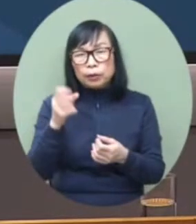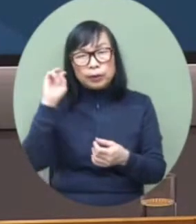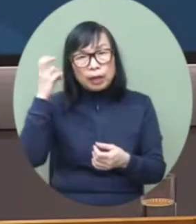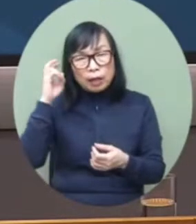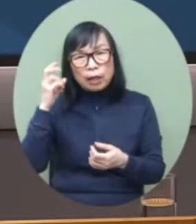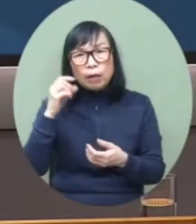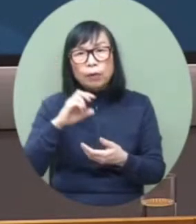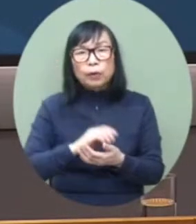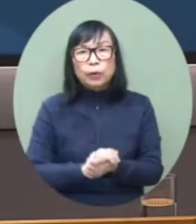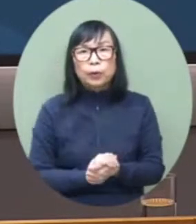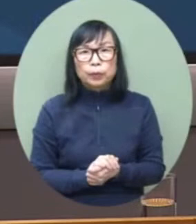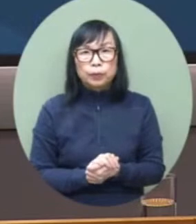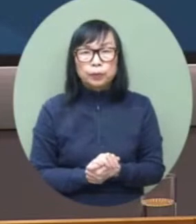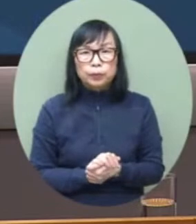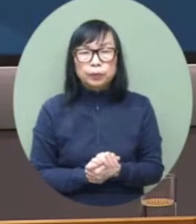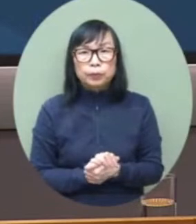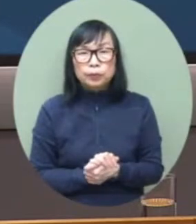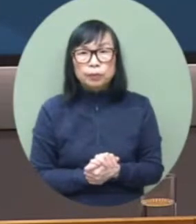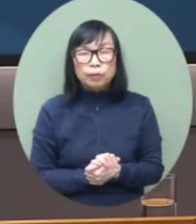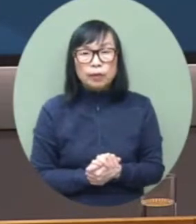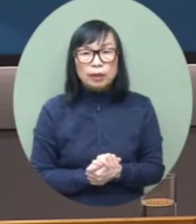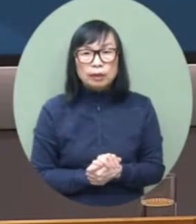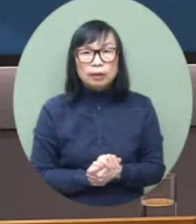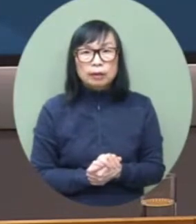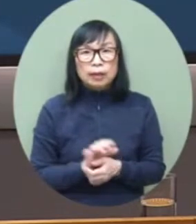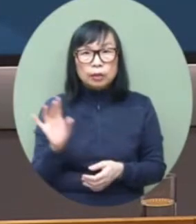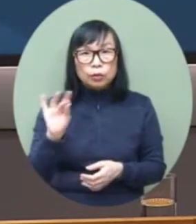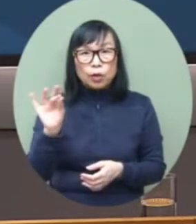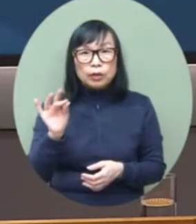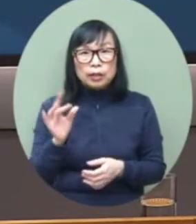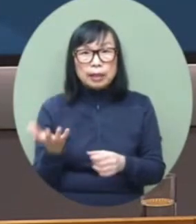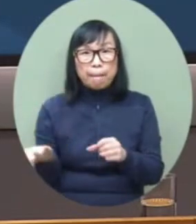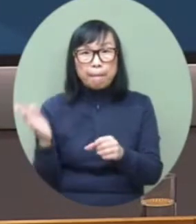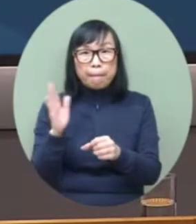and staff. We will look into that in great depth.